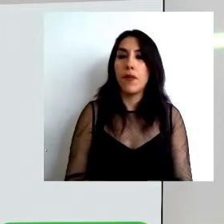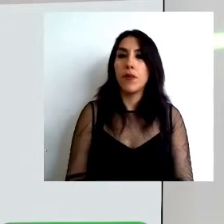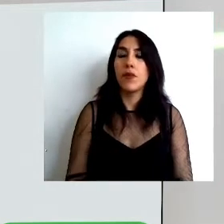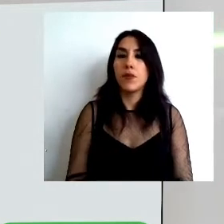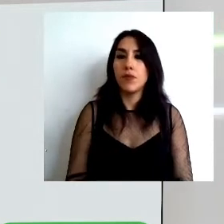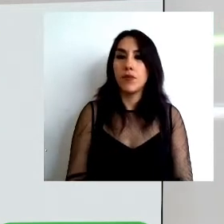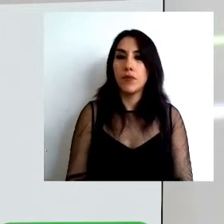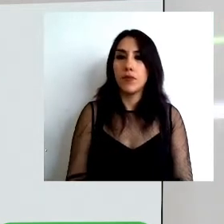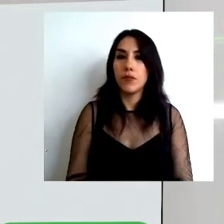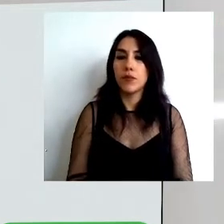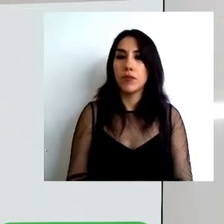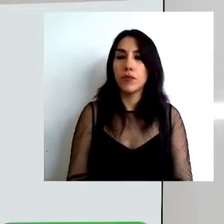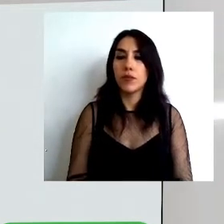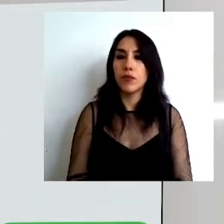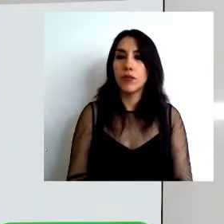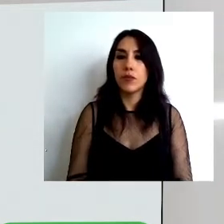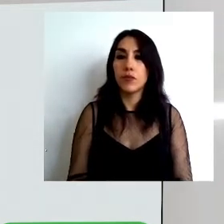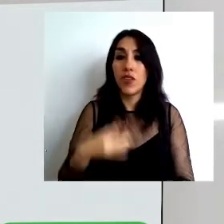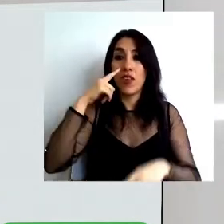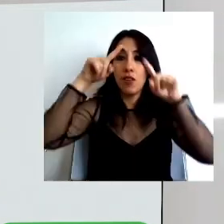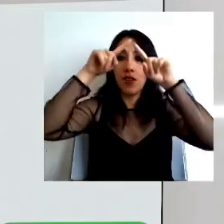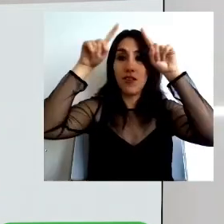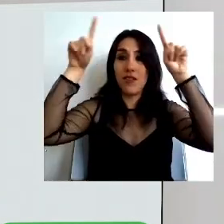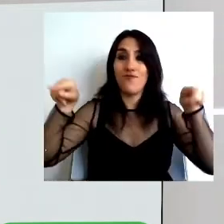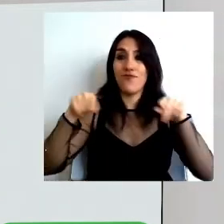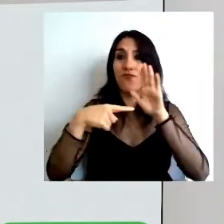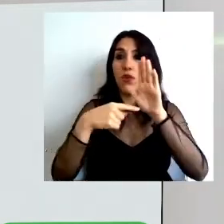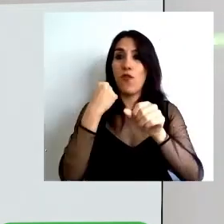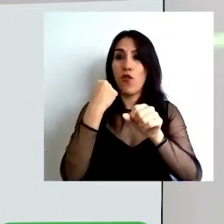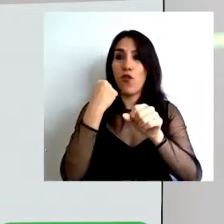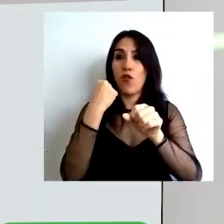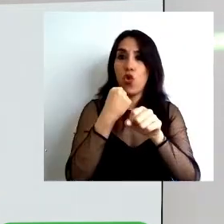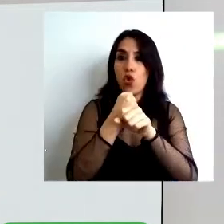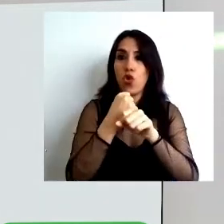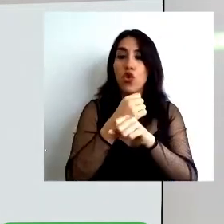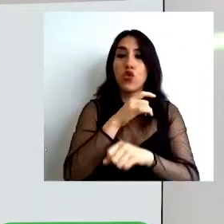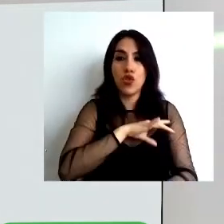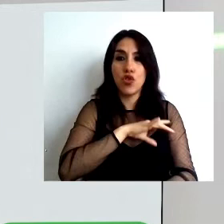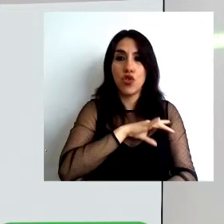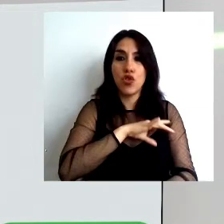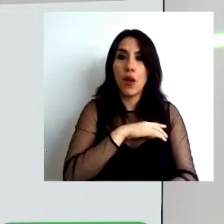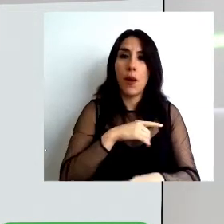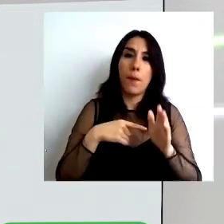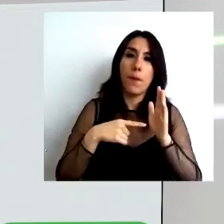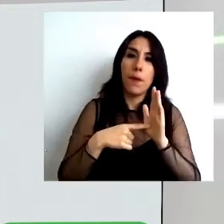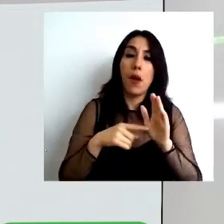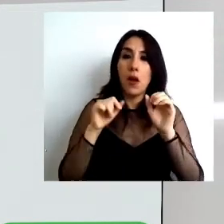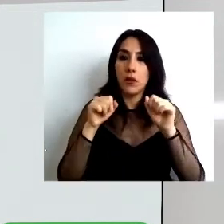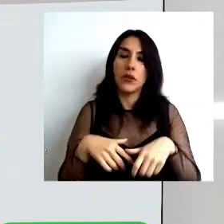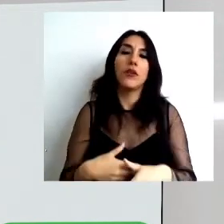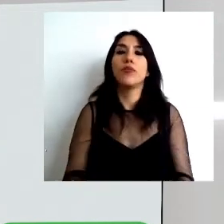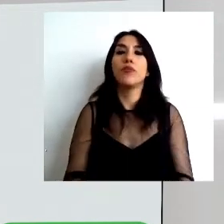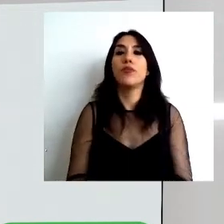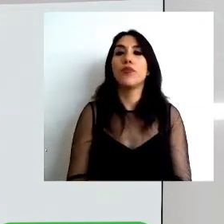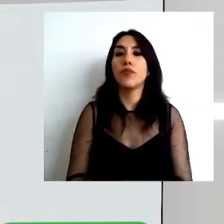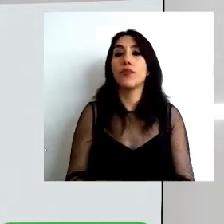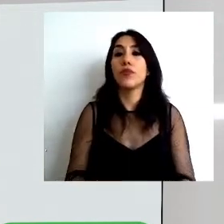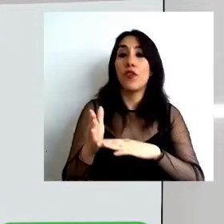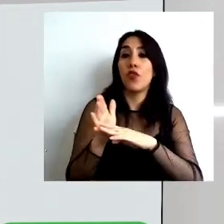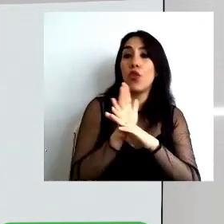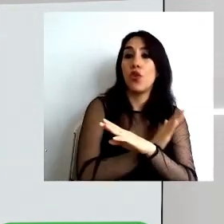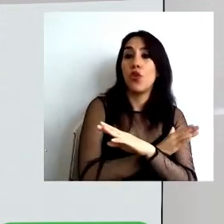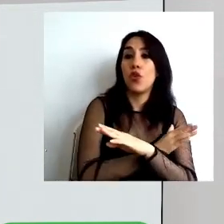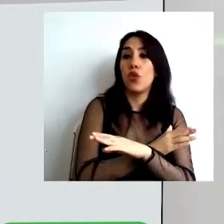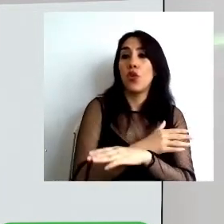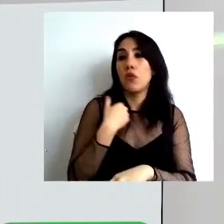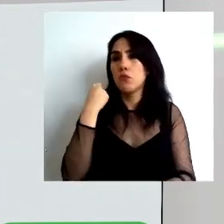to understand the root causes, as we call them, so the underlying dynamics and the underlying problems